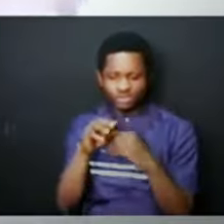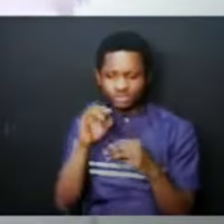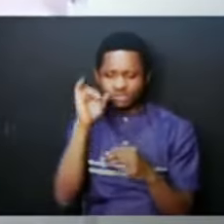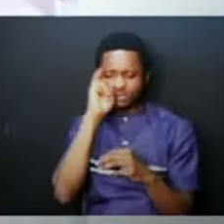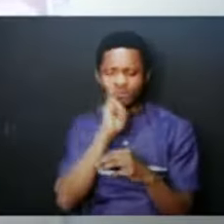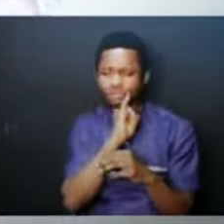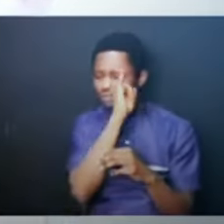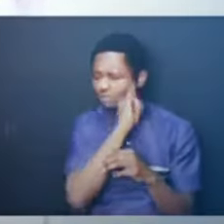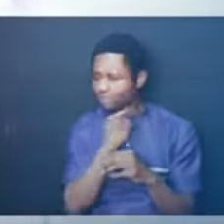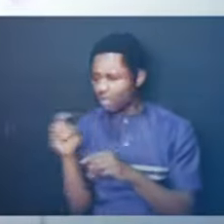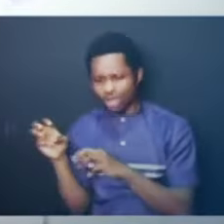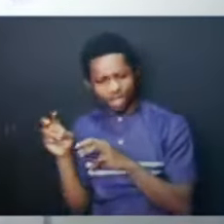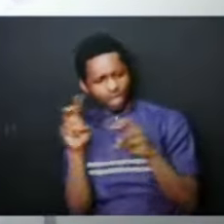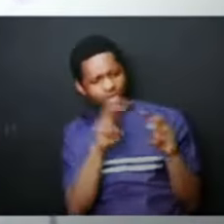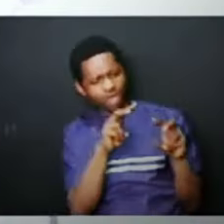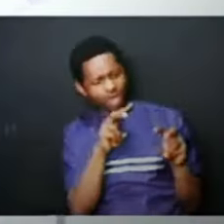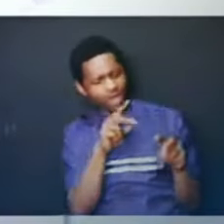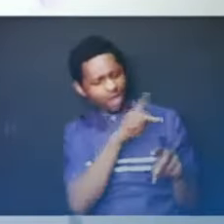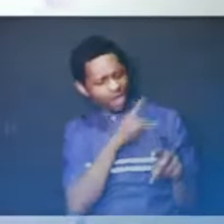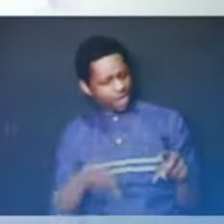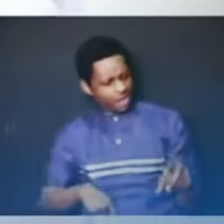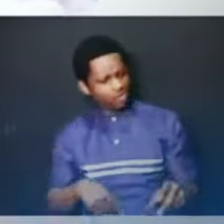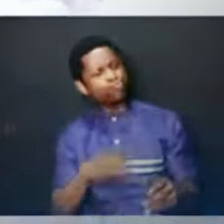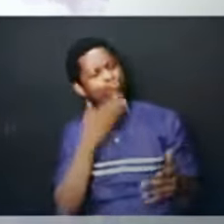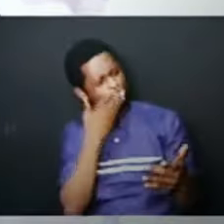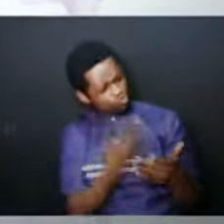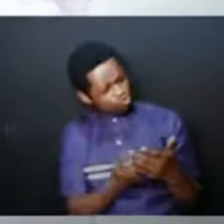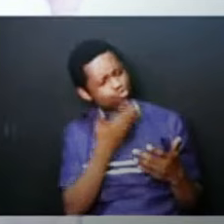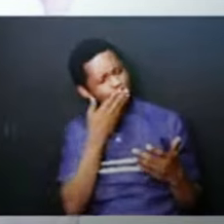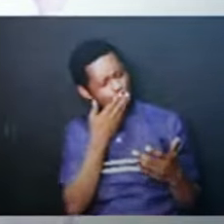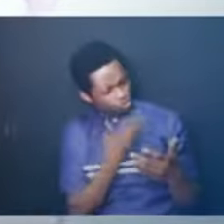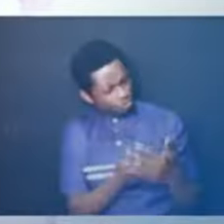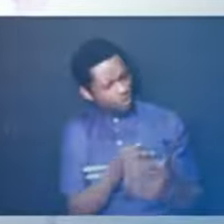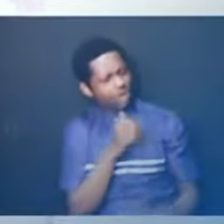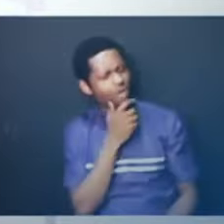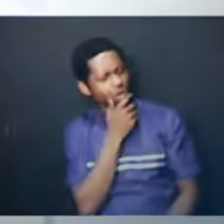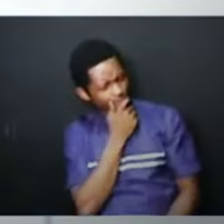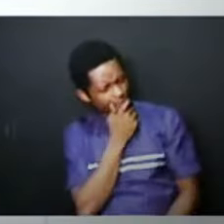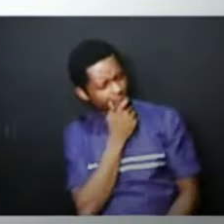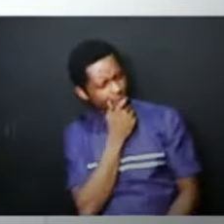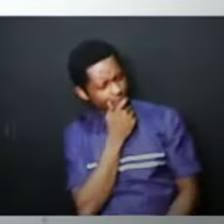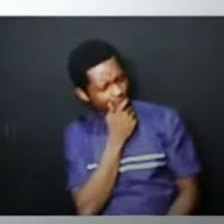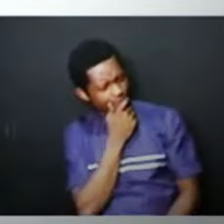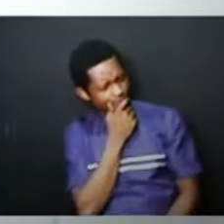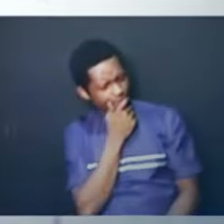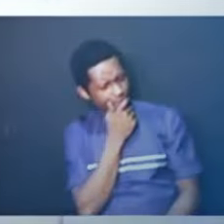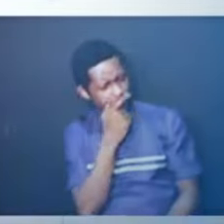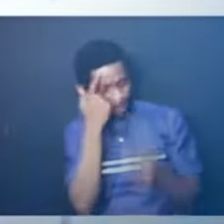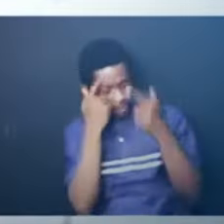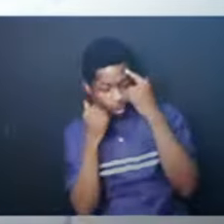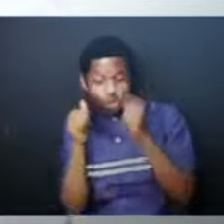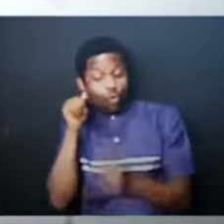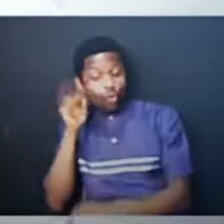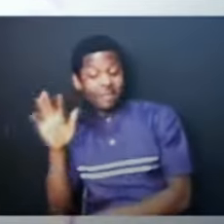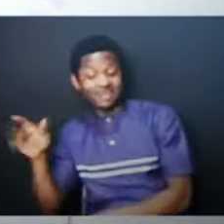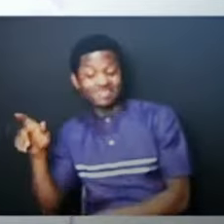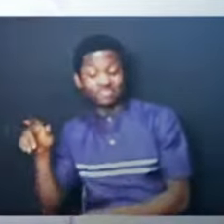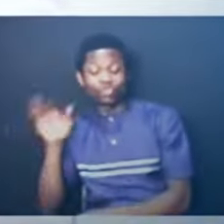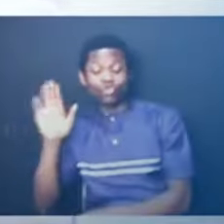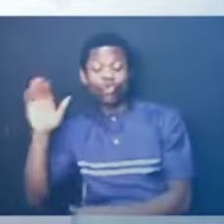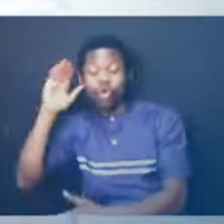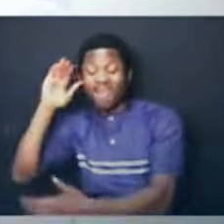ewo. Now for the wife of a soldier who went for battle